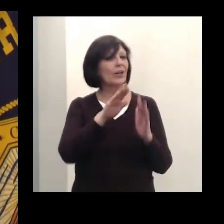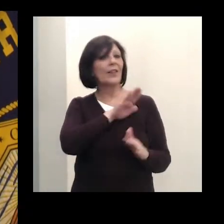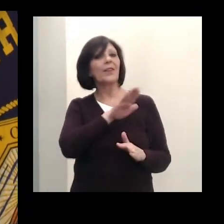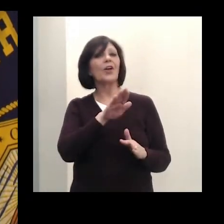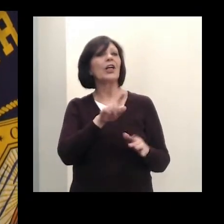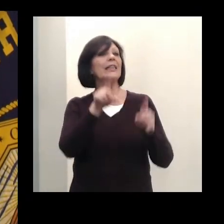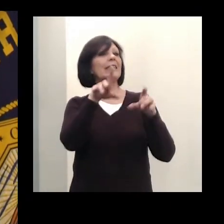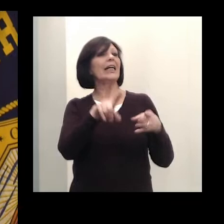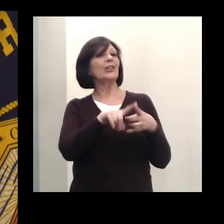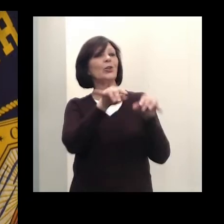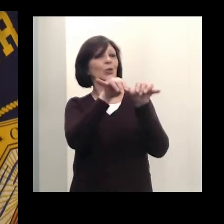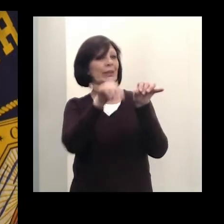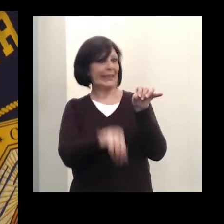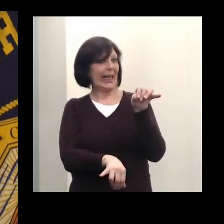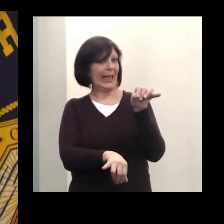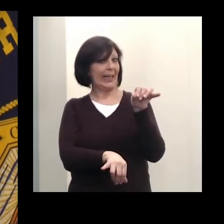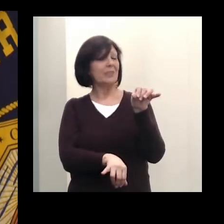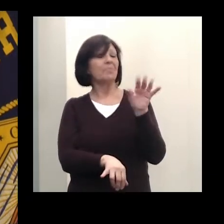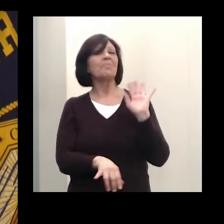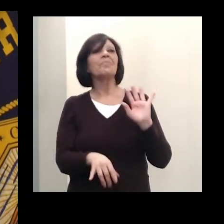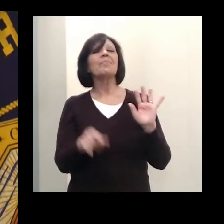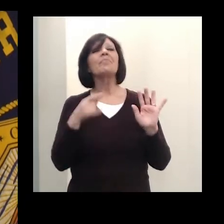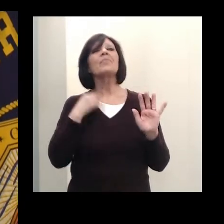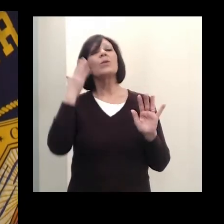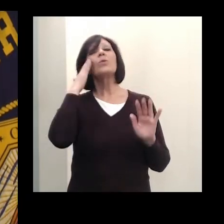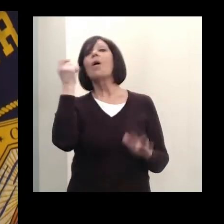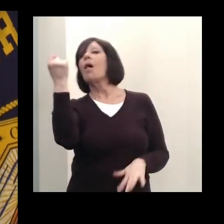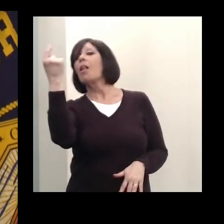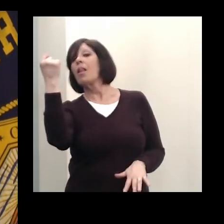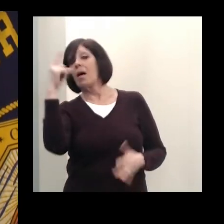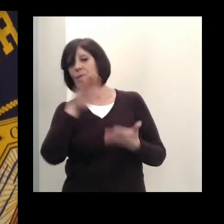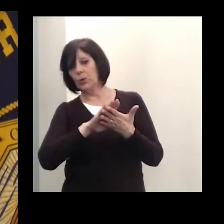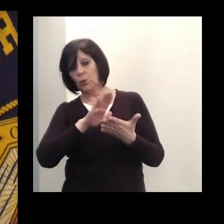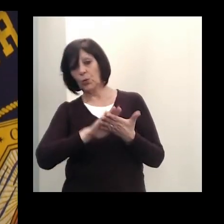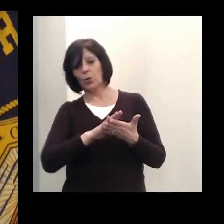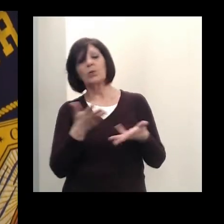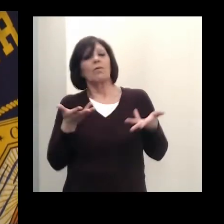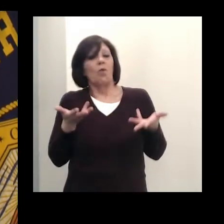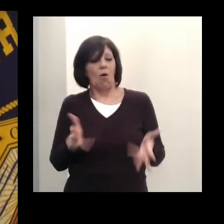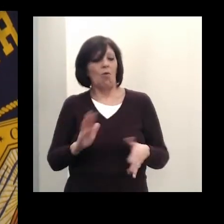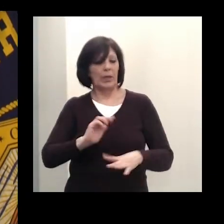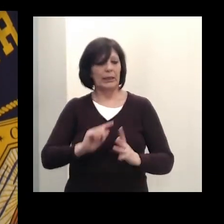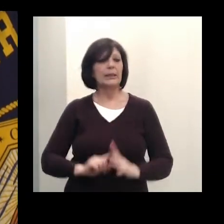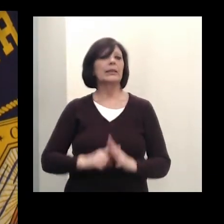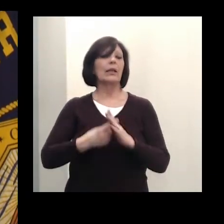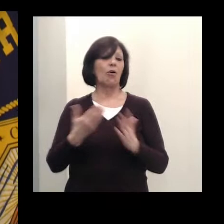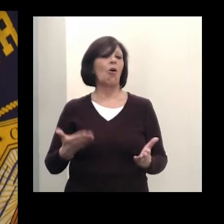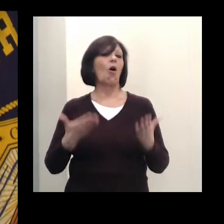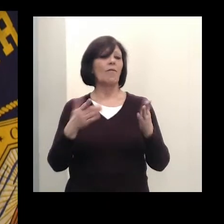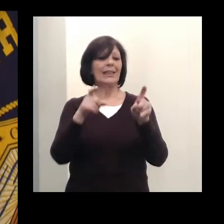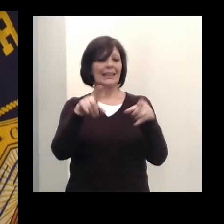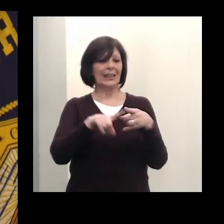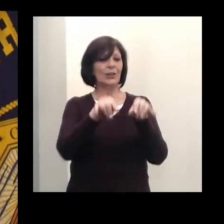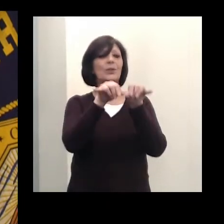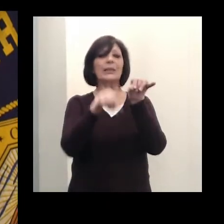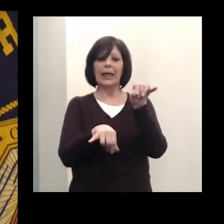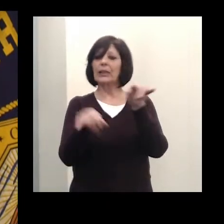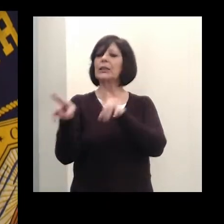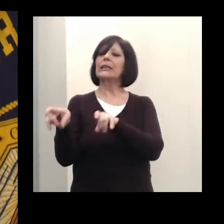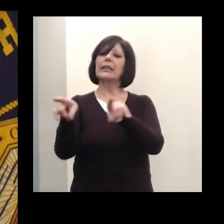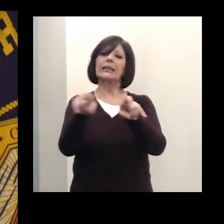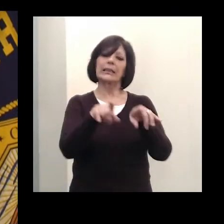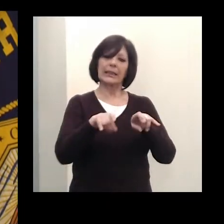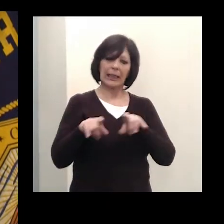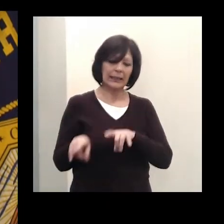already. We know of 11 schools that have already started offering Test to Stay and testing students that qualify and